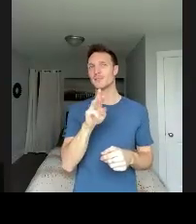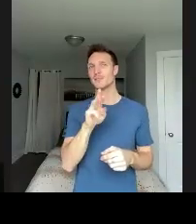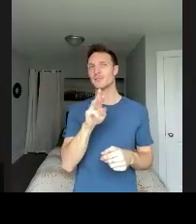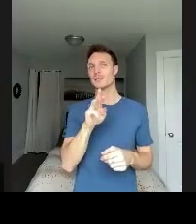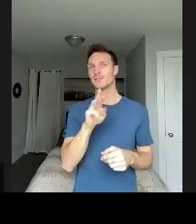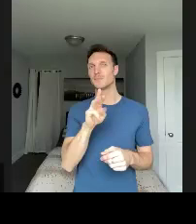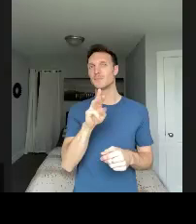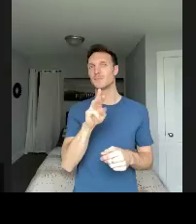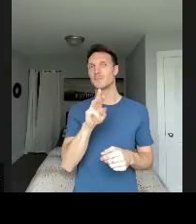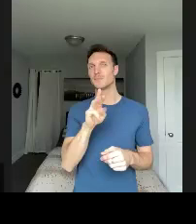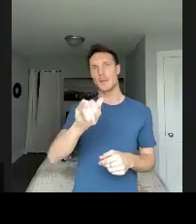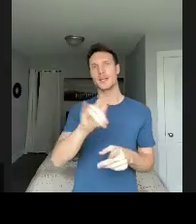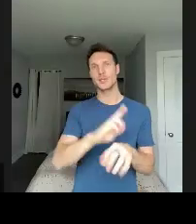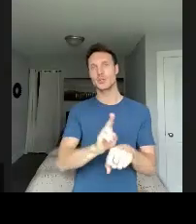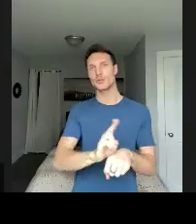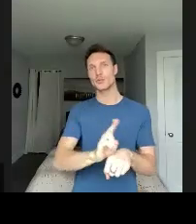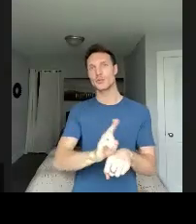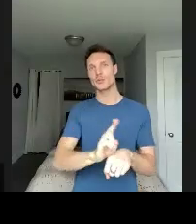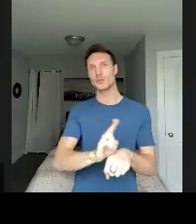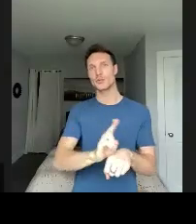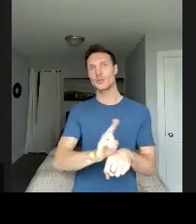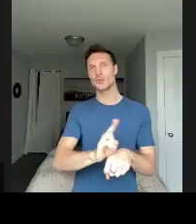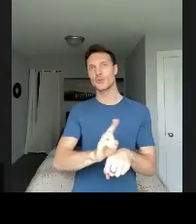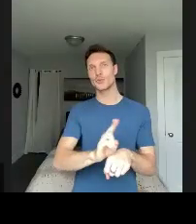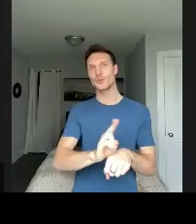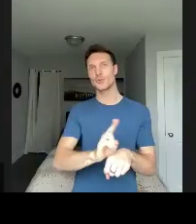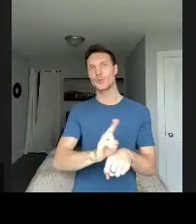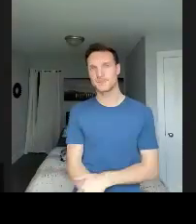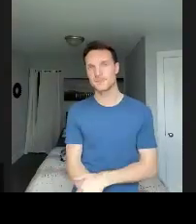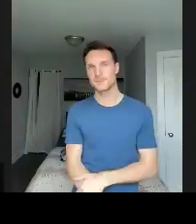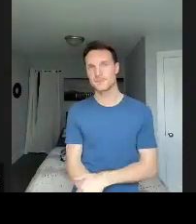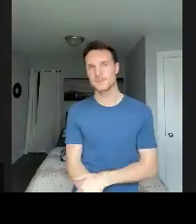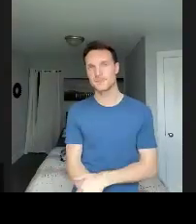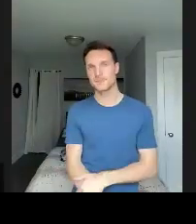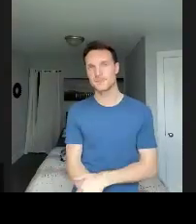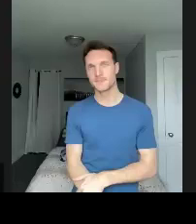only, you can raise your hand using *9 and then use *6